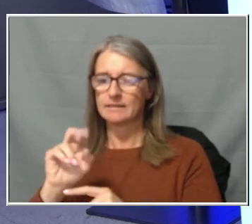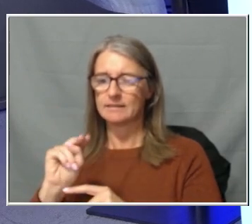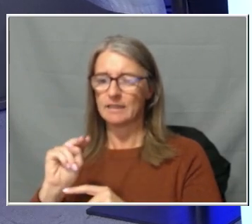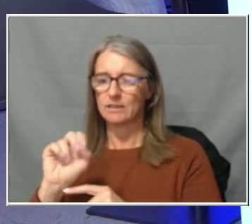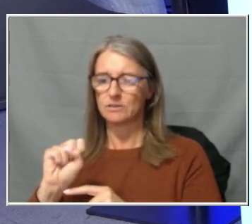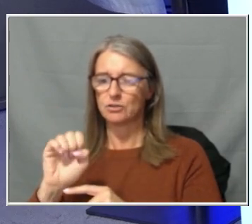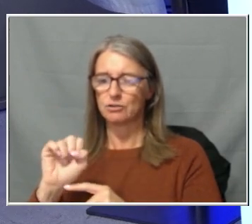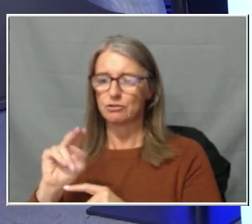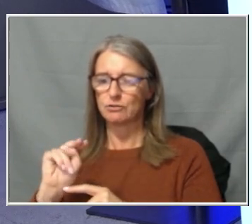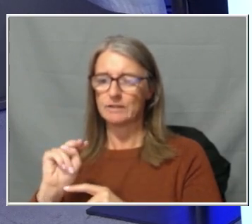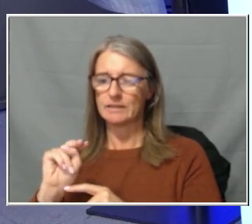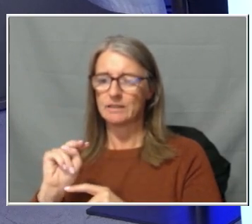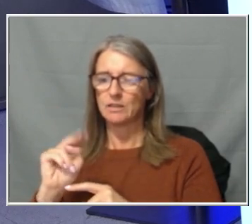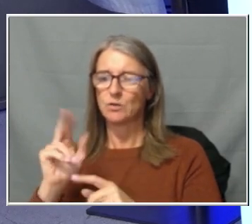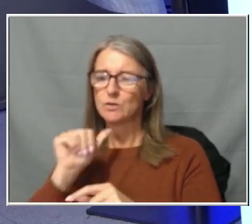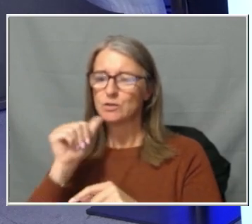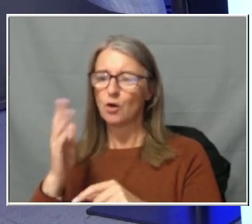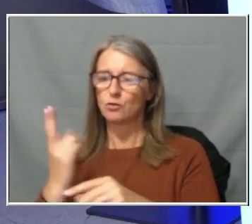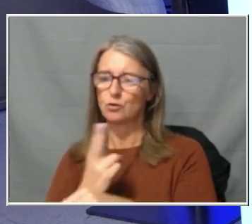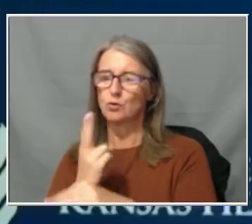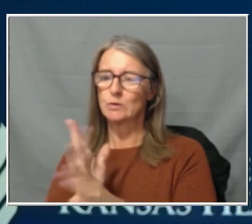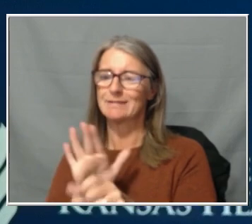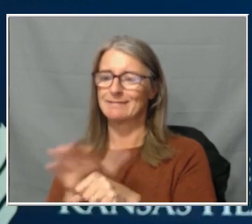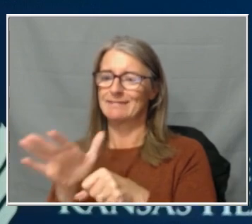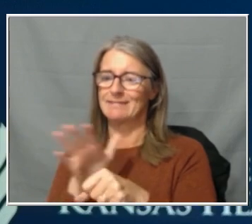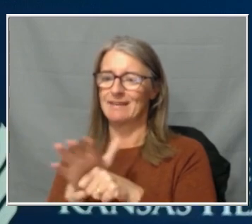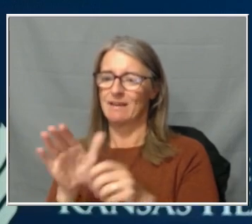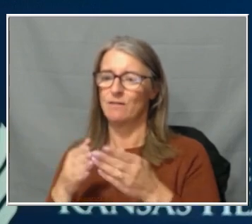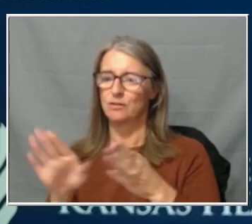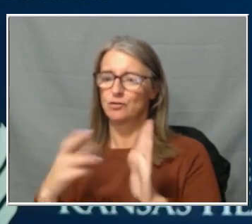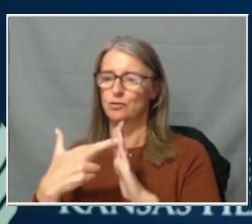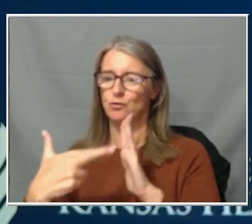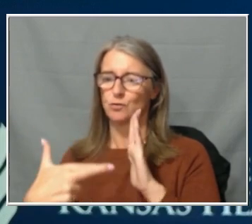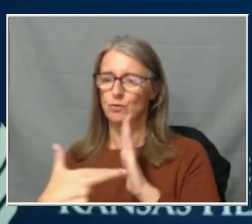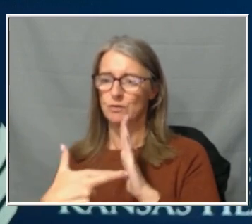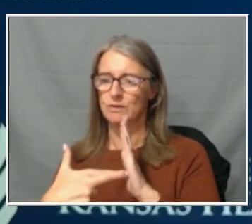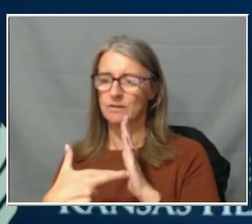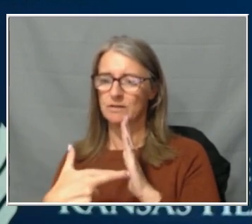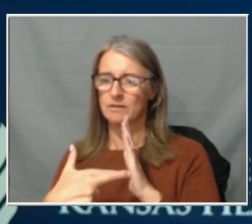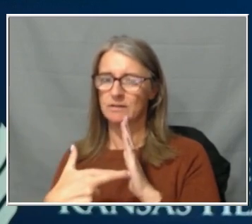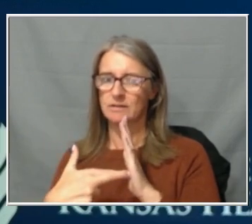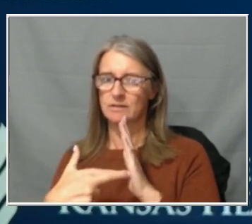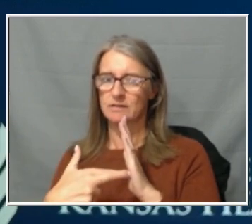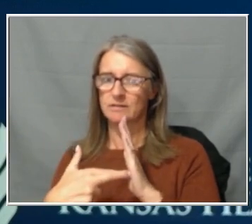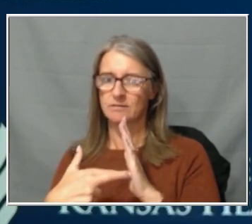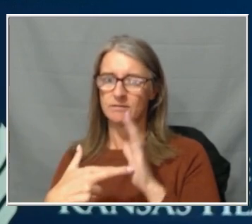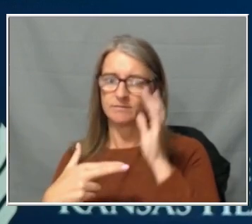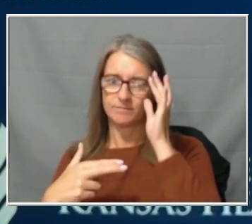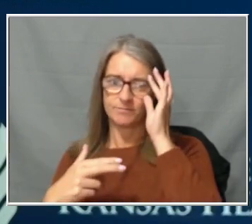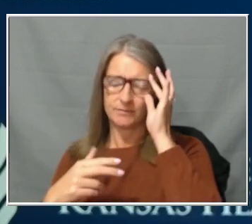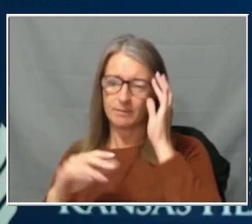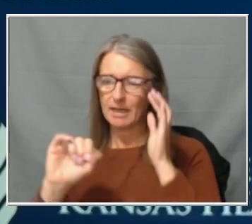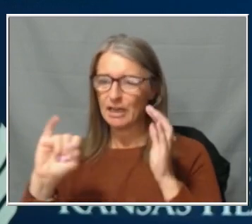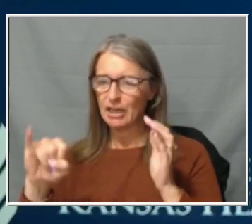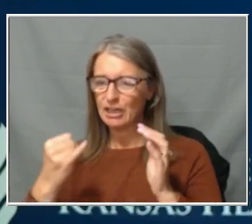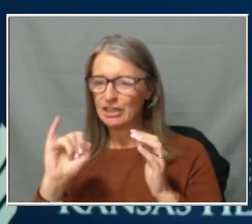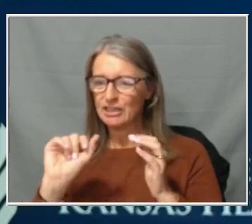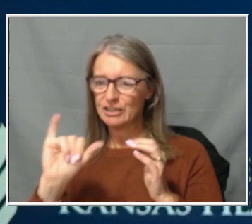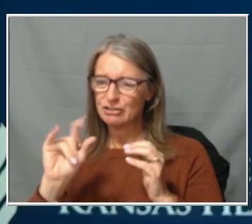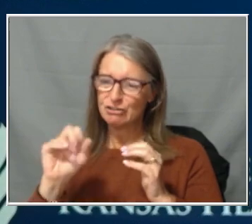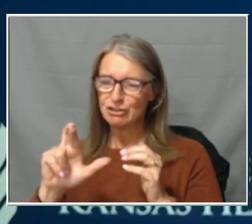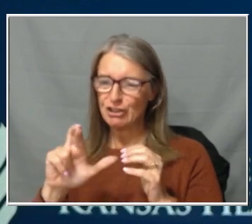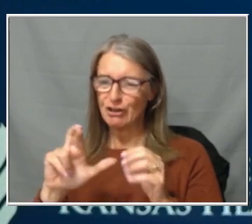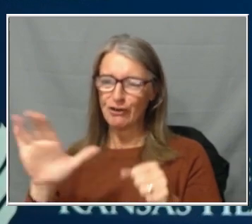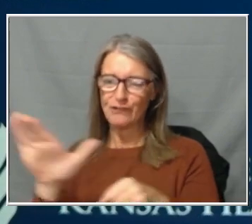don't apply enough. So the general rule of thumb is about a jigger full of sunscreen. I don't know who came up with that, but I'm